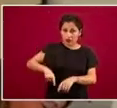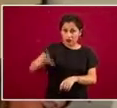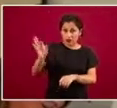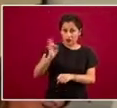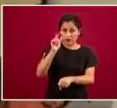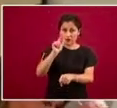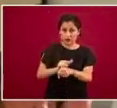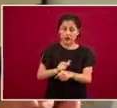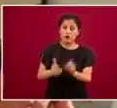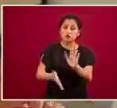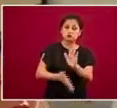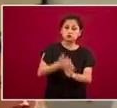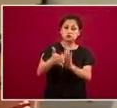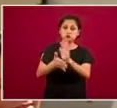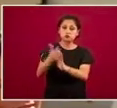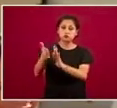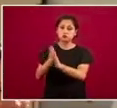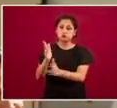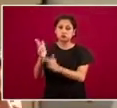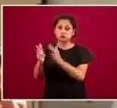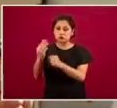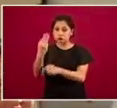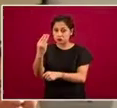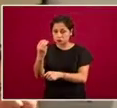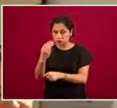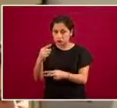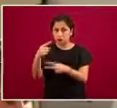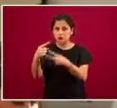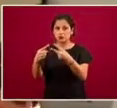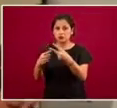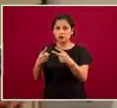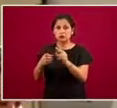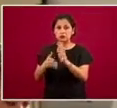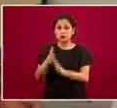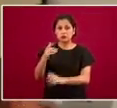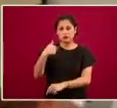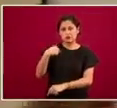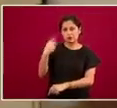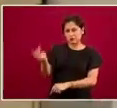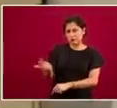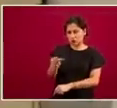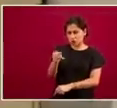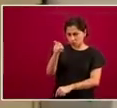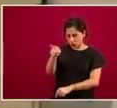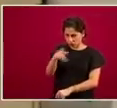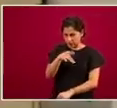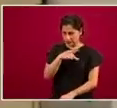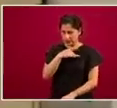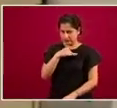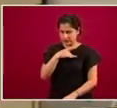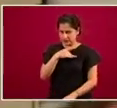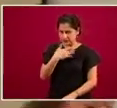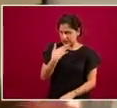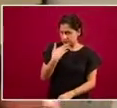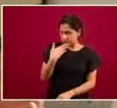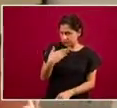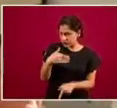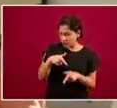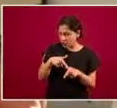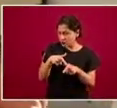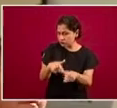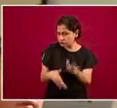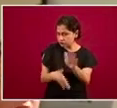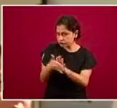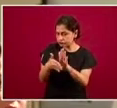restart operations in those sectors that are related to federal projects, such as the Santa Lucia